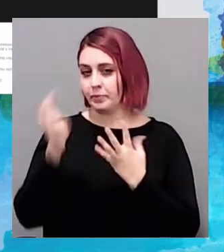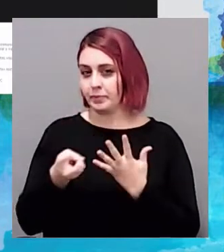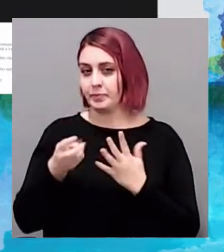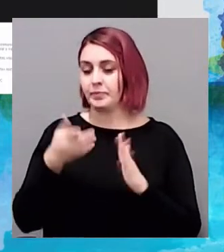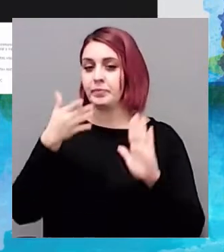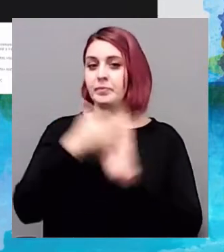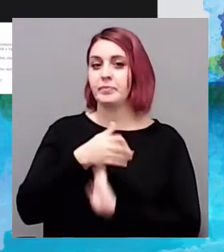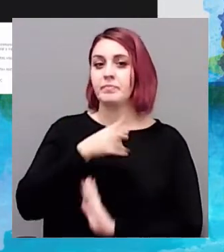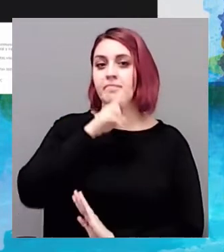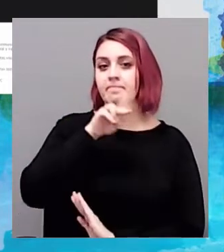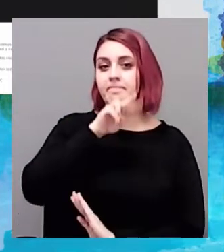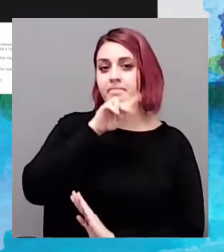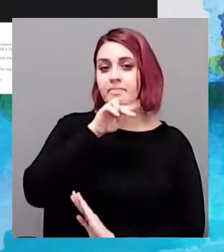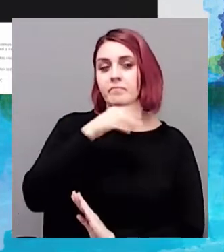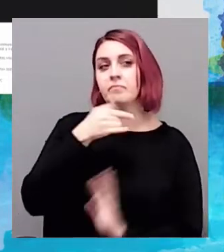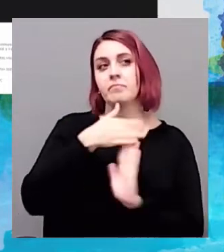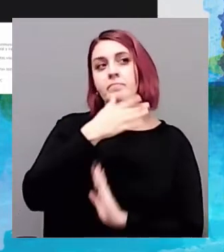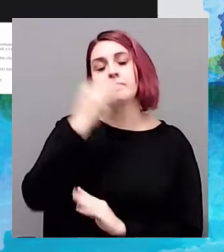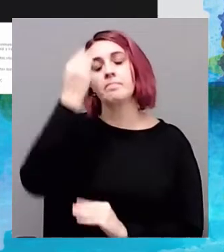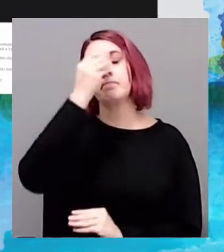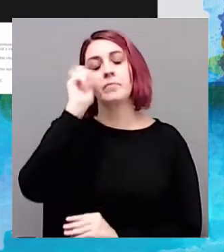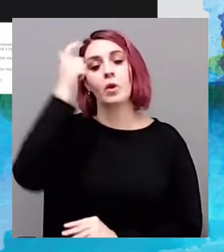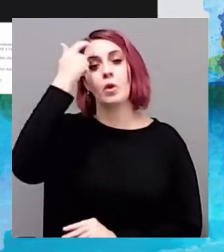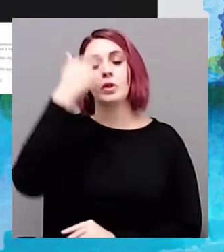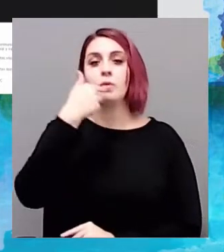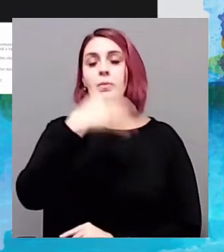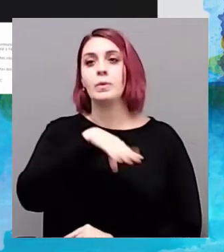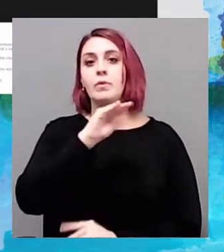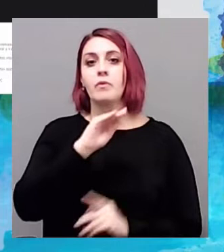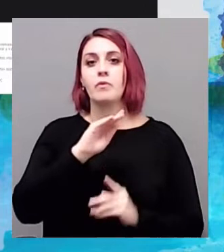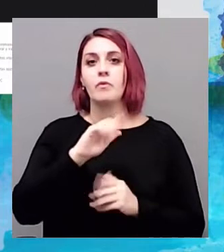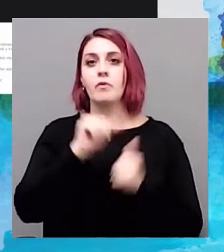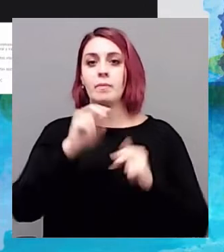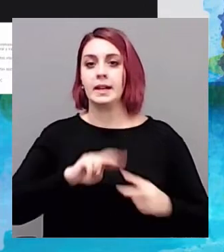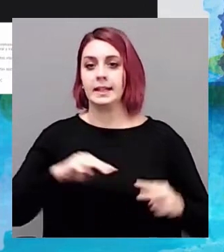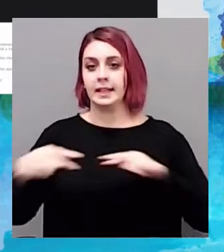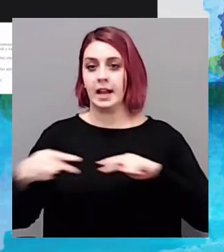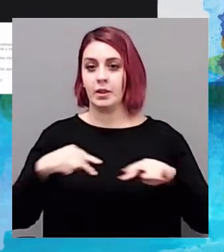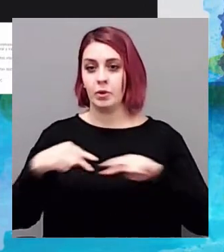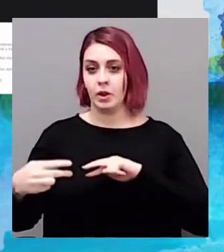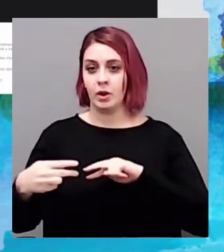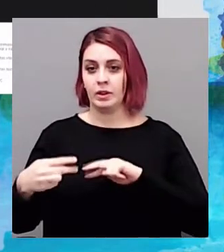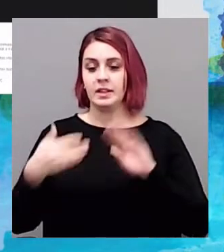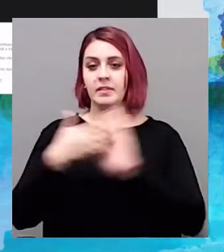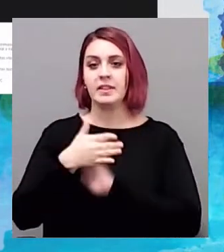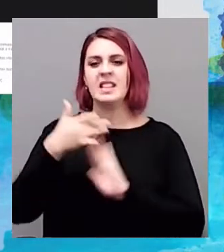but verbal description is a type of